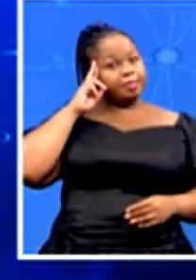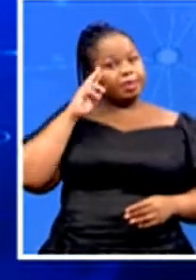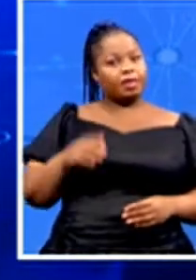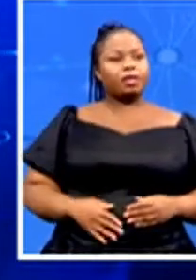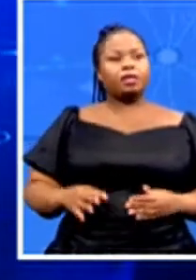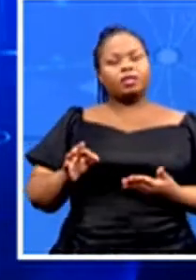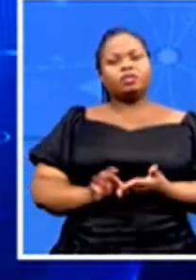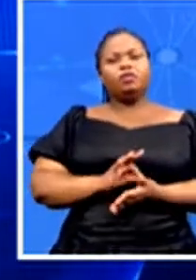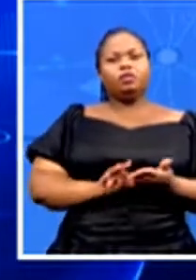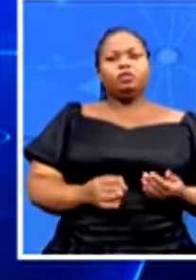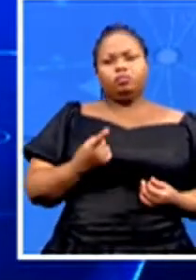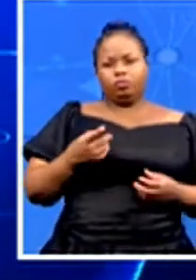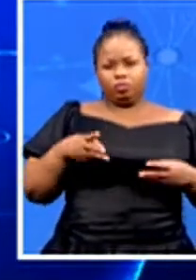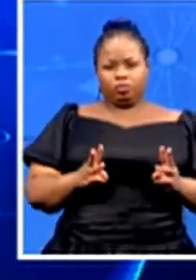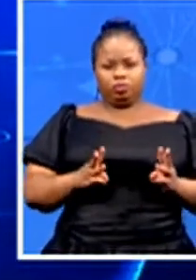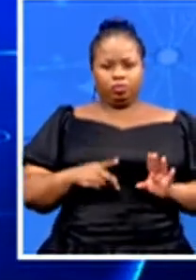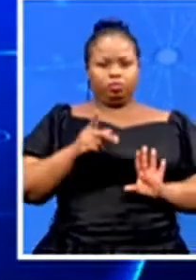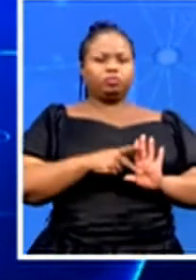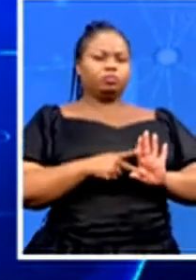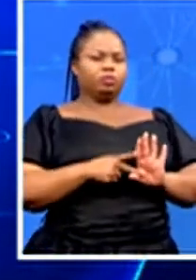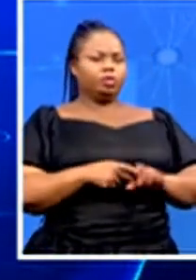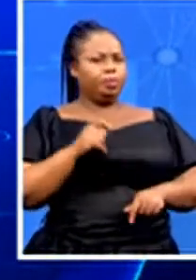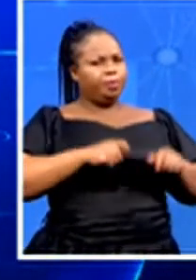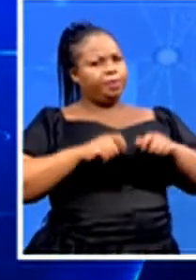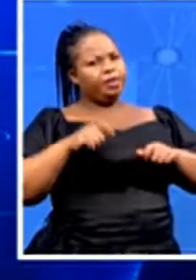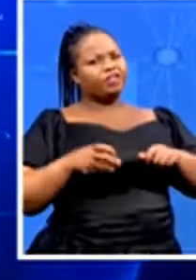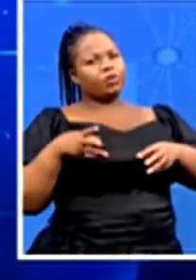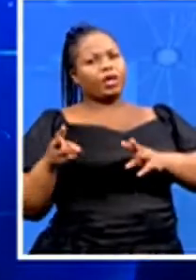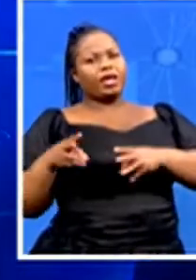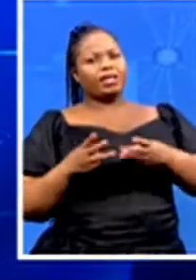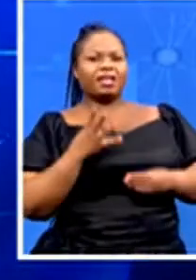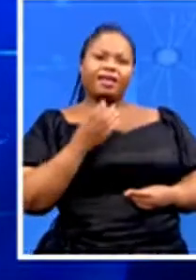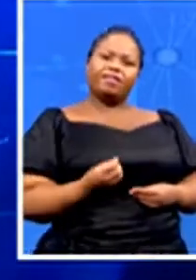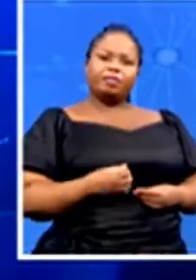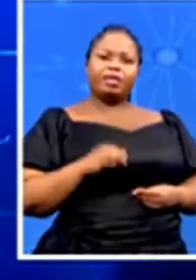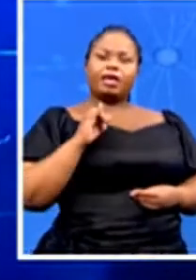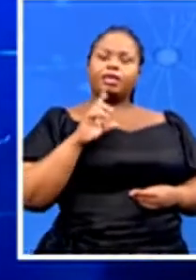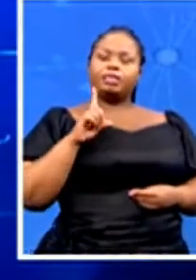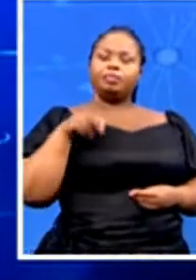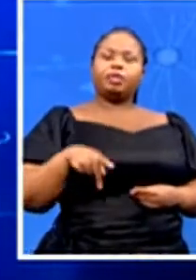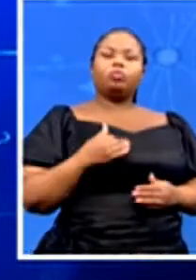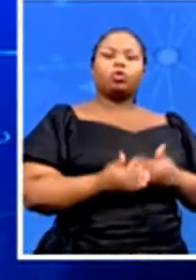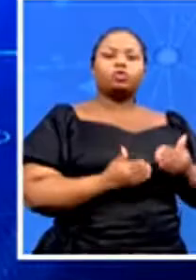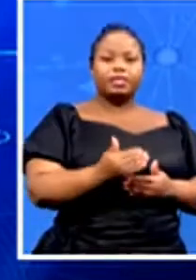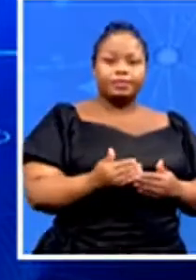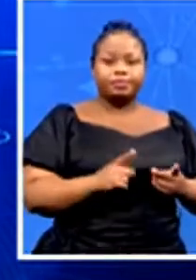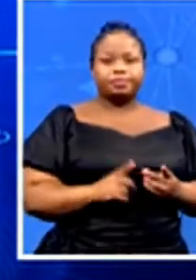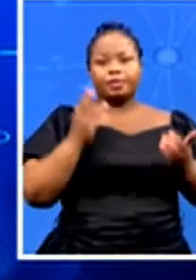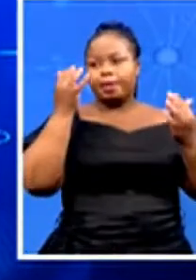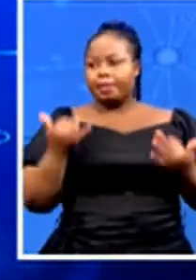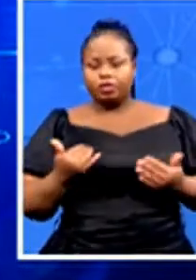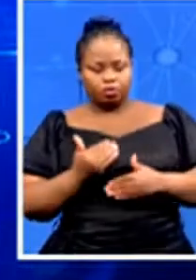There are many other forms of participation. It could be in the IDP process, it could be in the budget process, but this is one